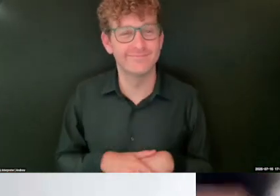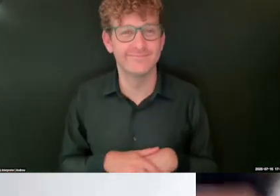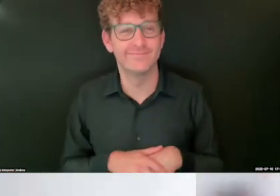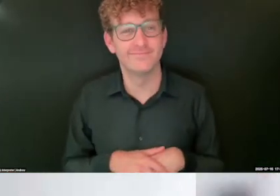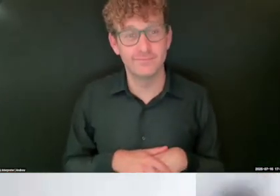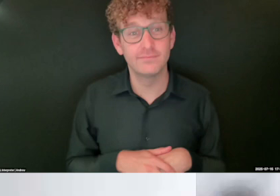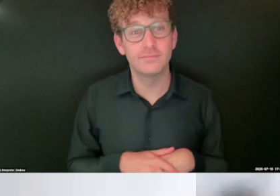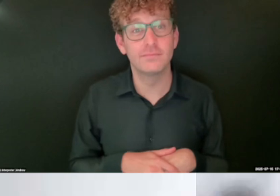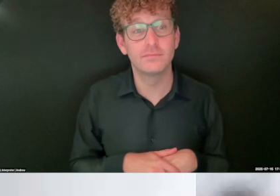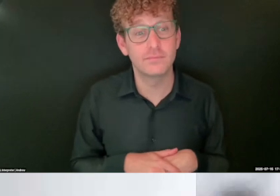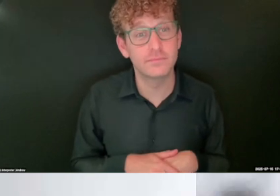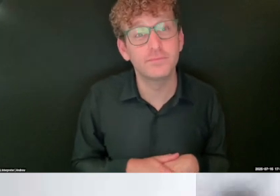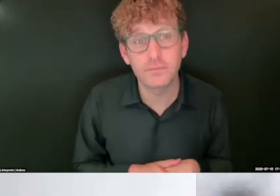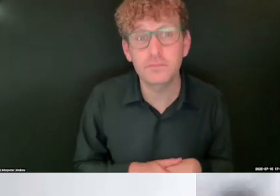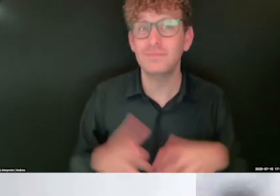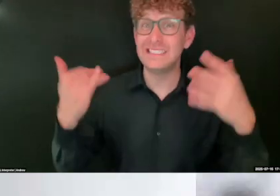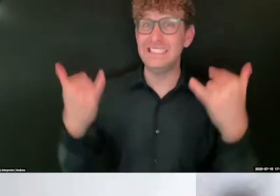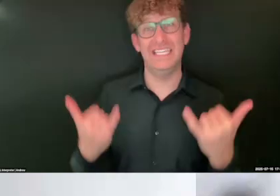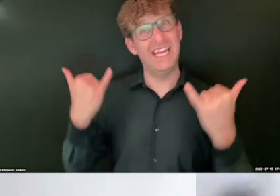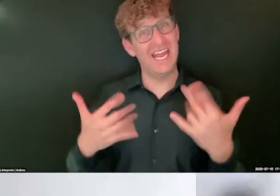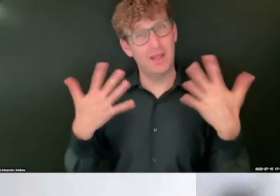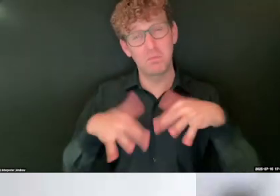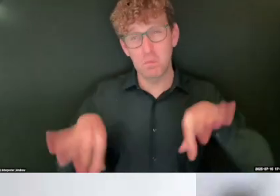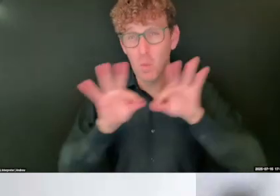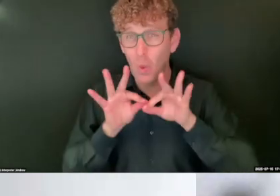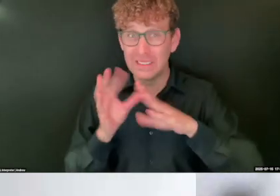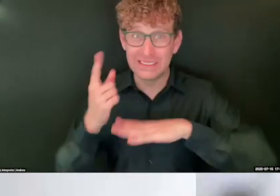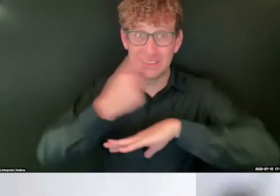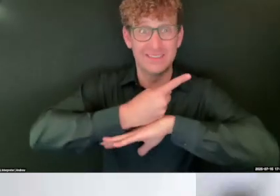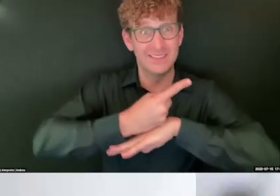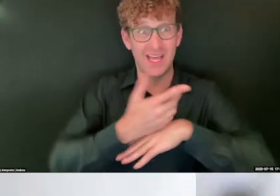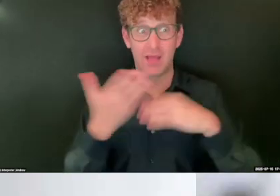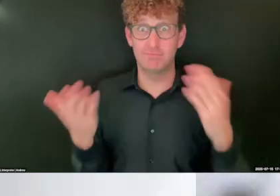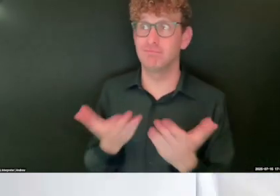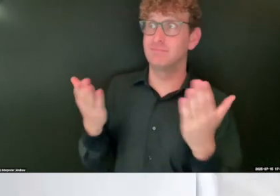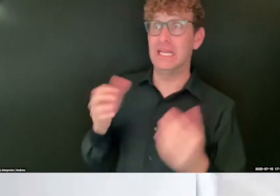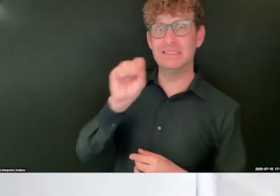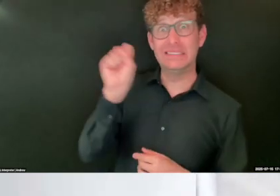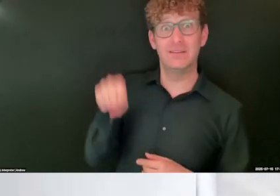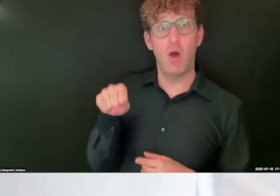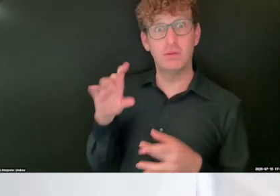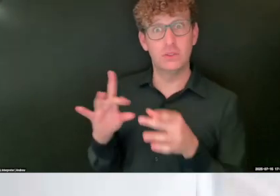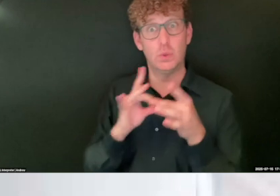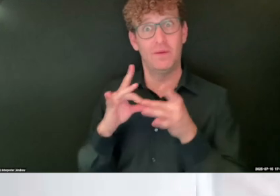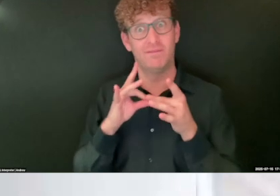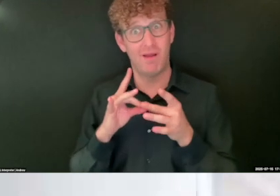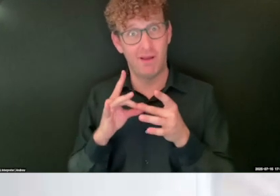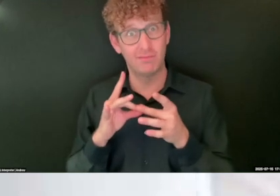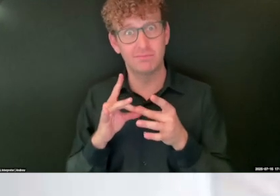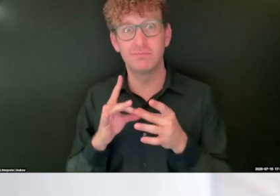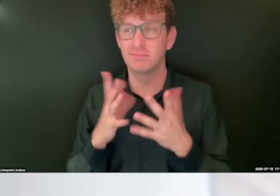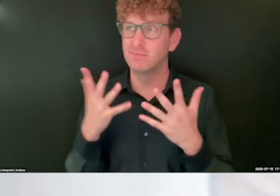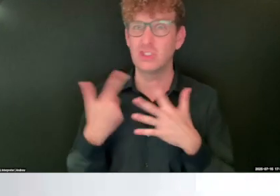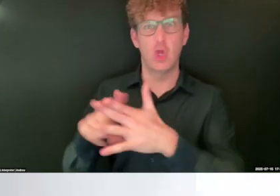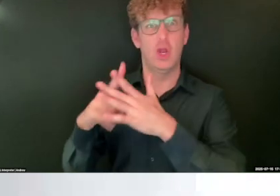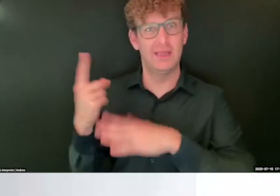Today's a significant day where Stockton Unify is starting our Earth Day. And the idea of this is